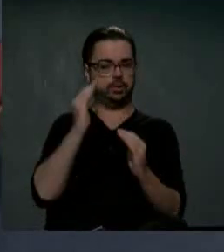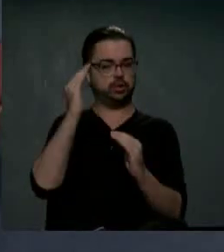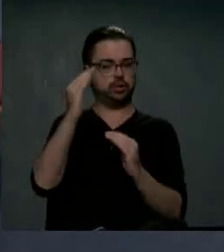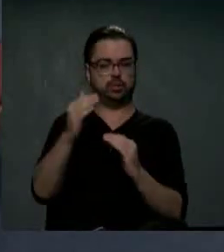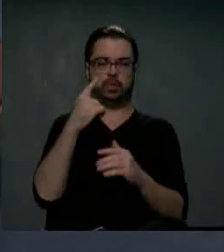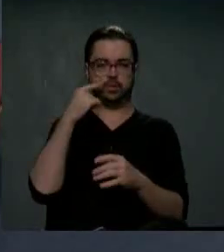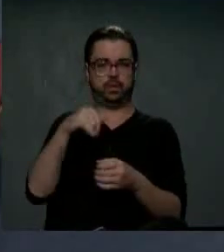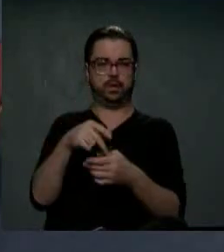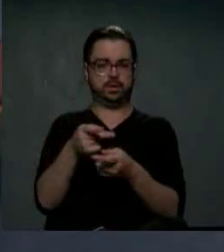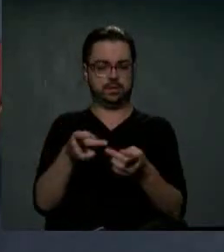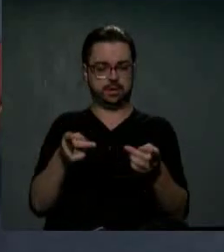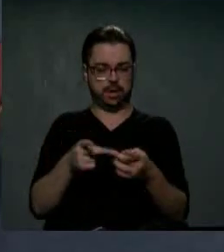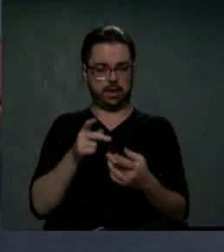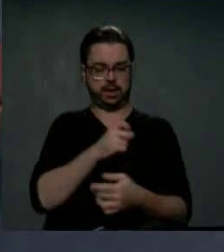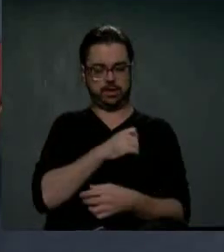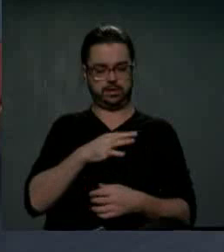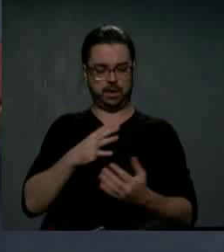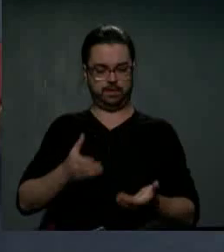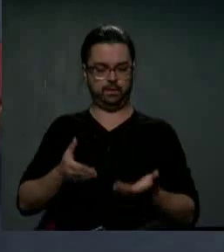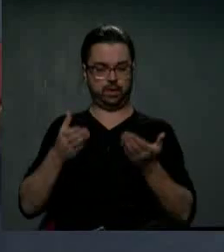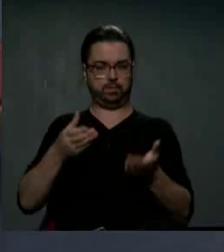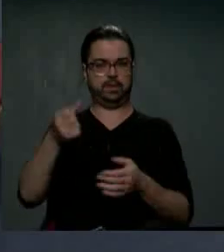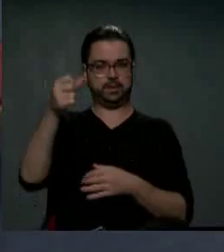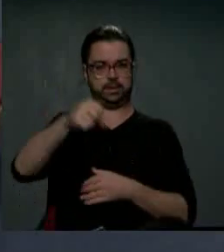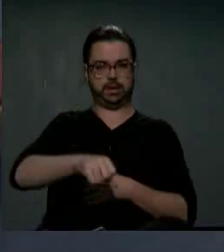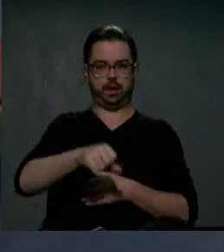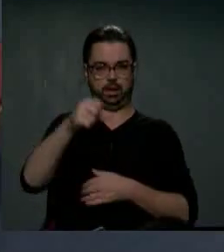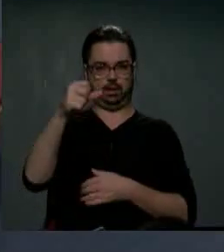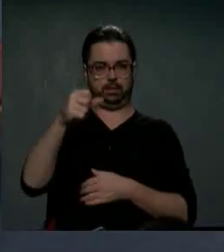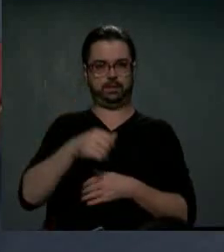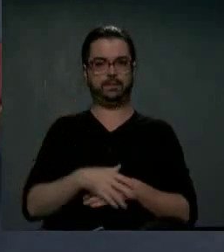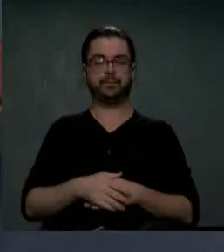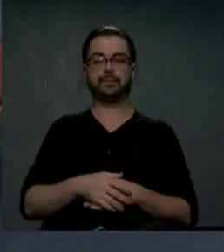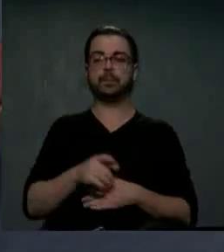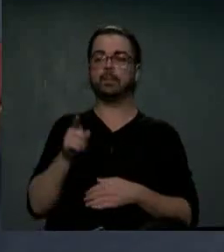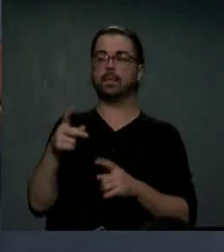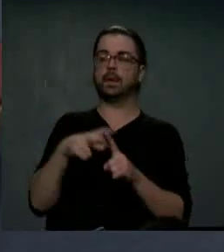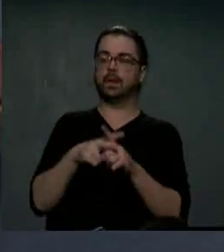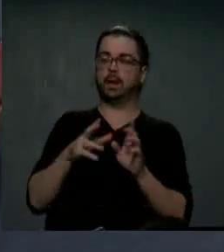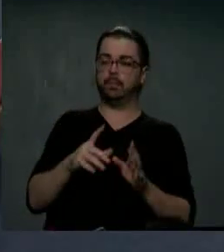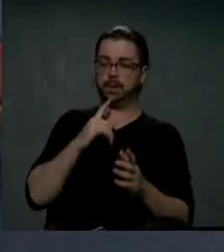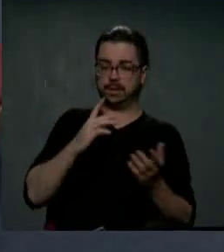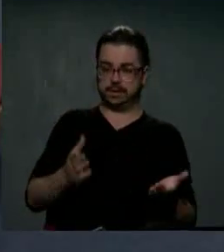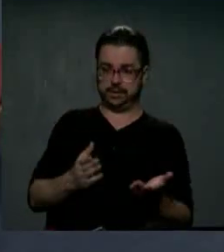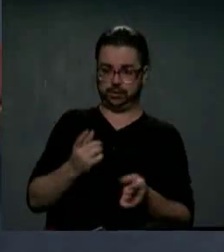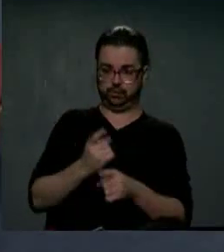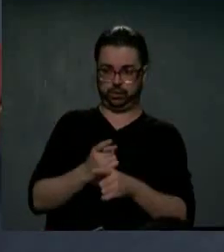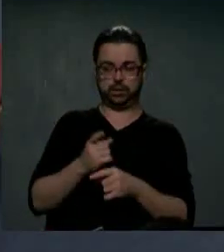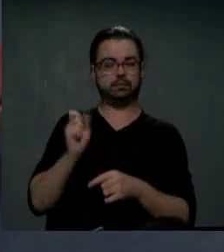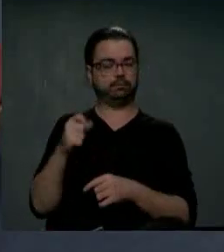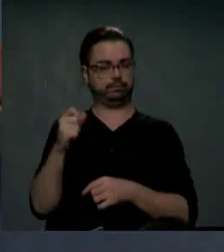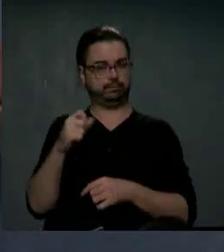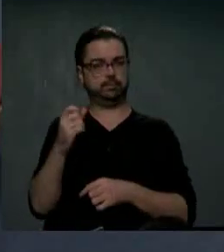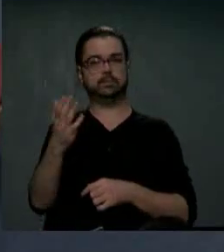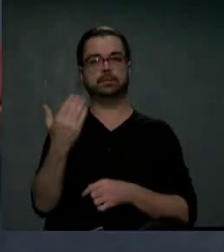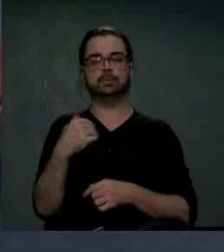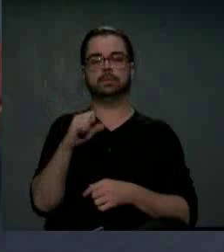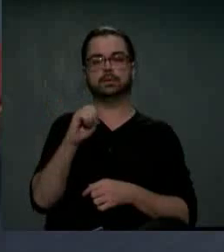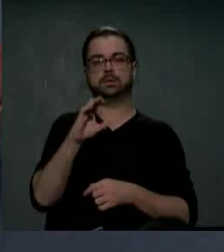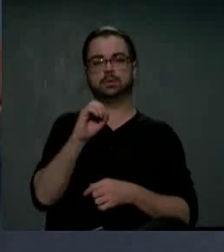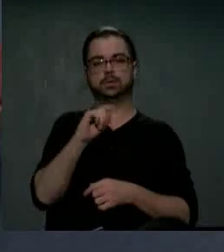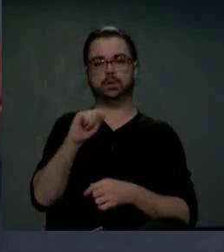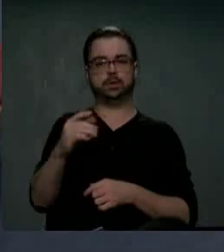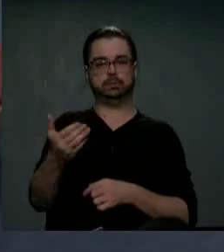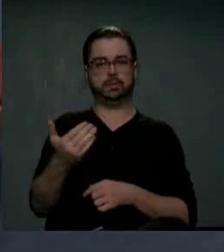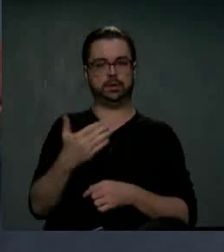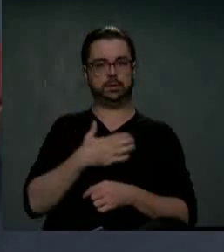denial. Okay, thank you, staff. The applicant is here. Scott? Yes. Boy, please come up to the lectern,